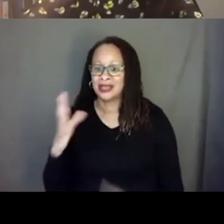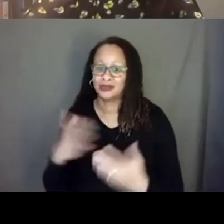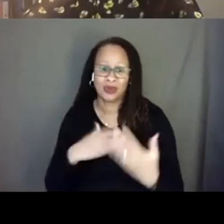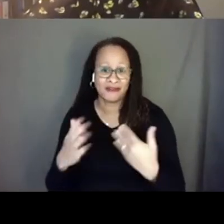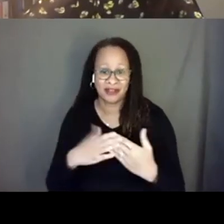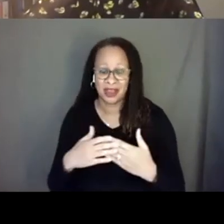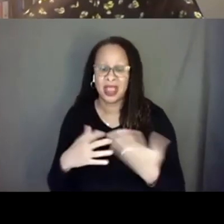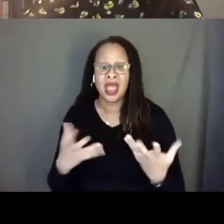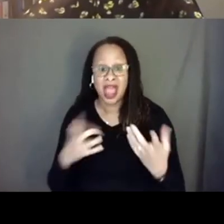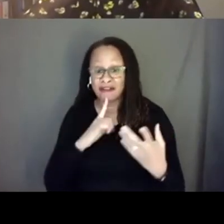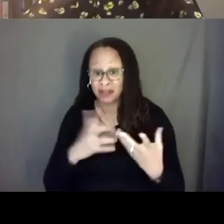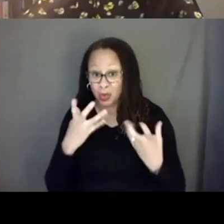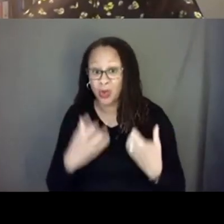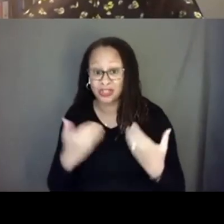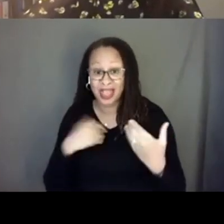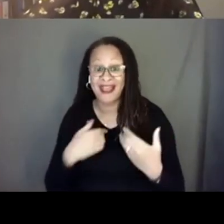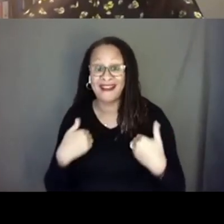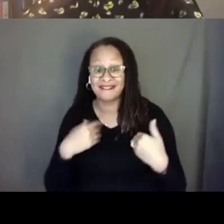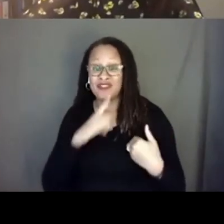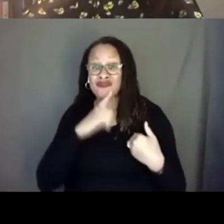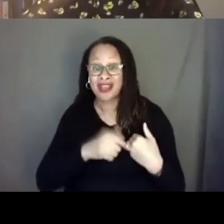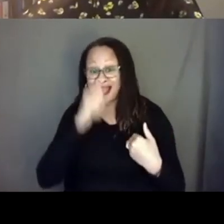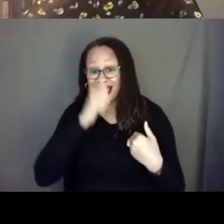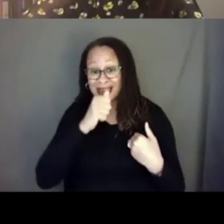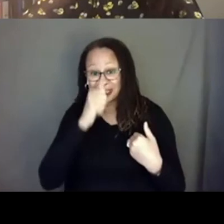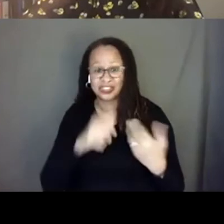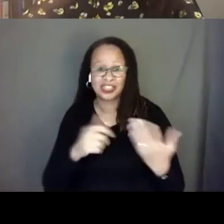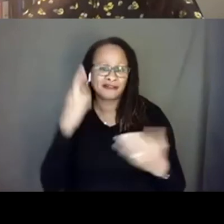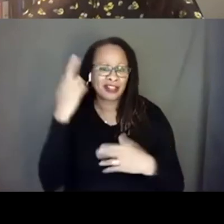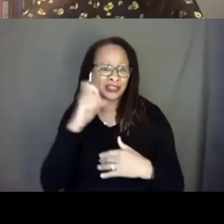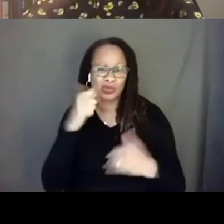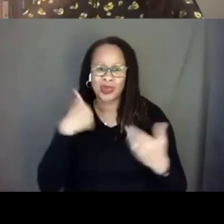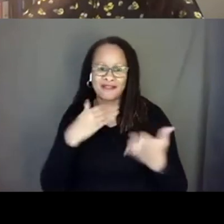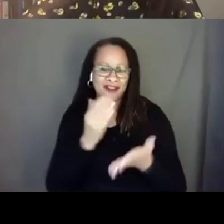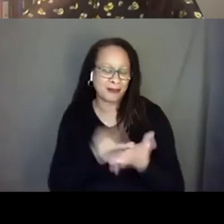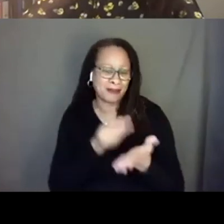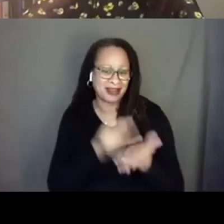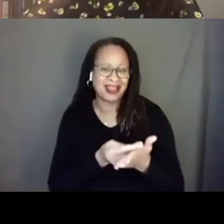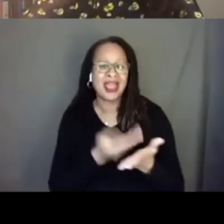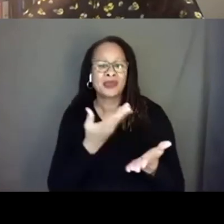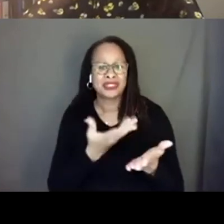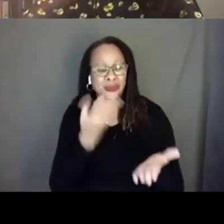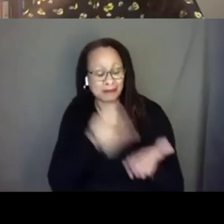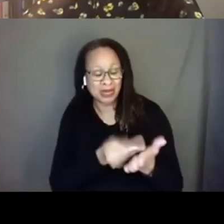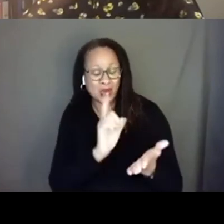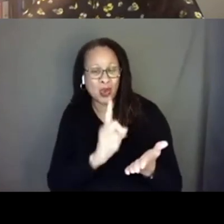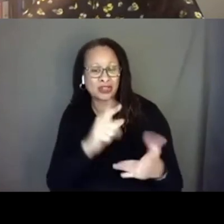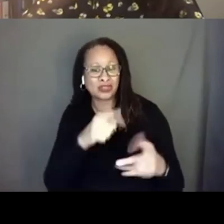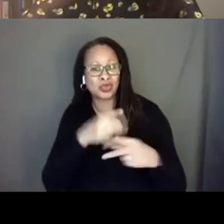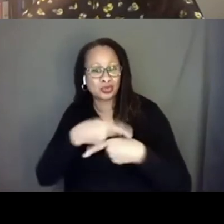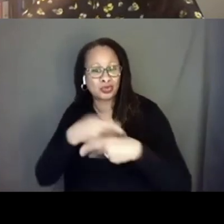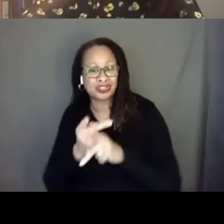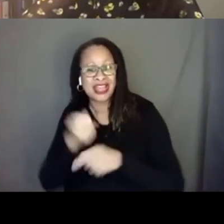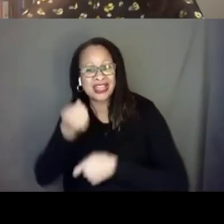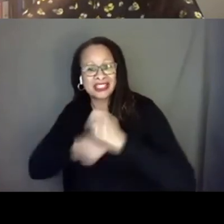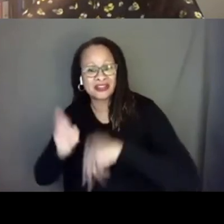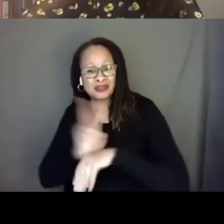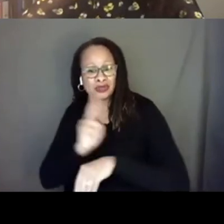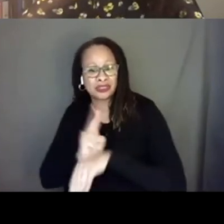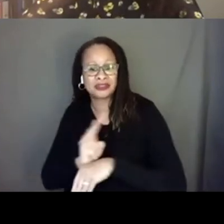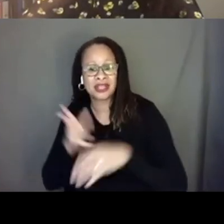actual animation, but all right, so we don't have money. We need to spend money more on the production. So instead of using animation, let's